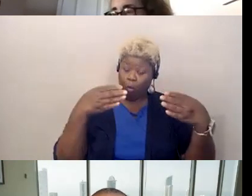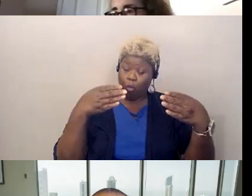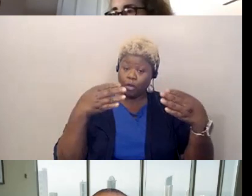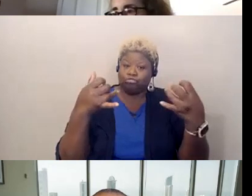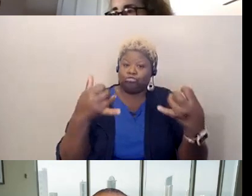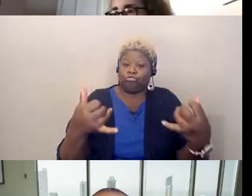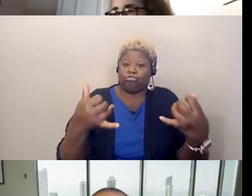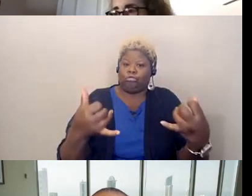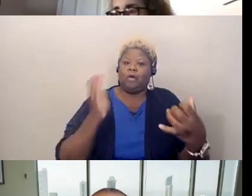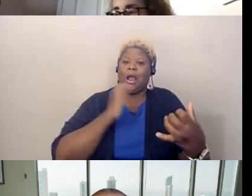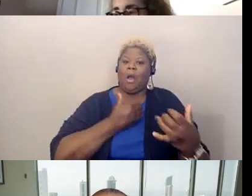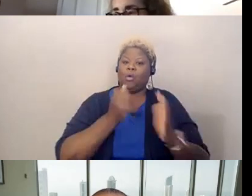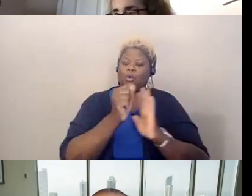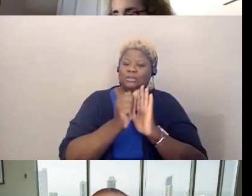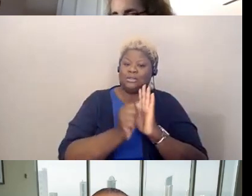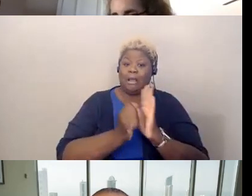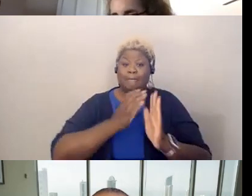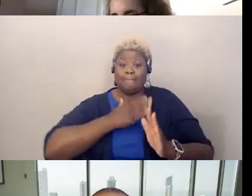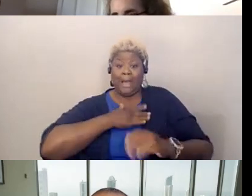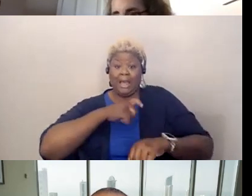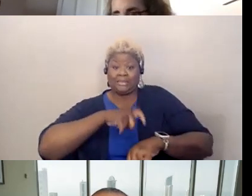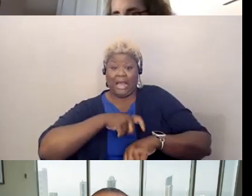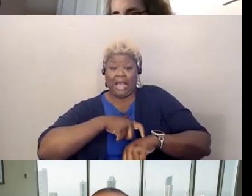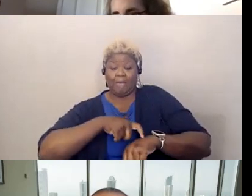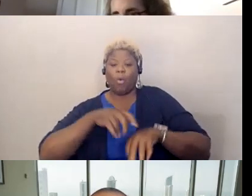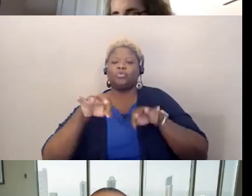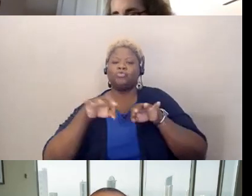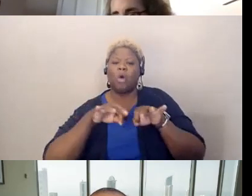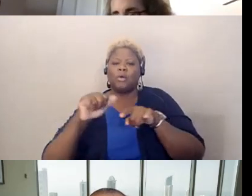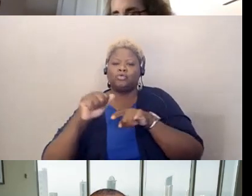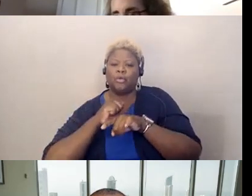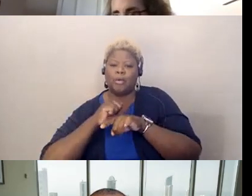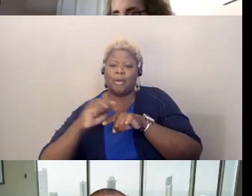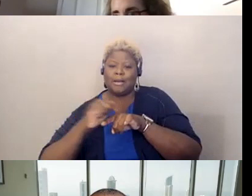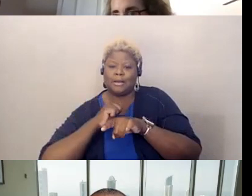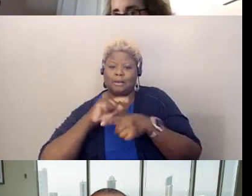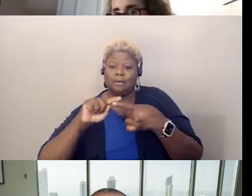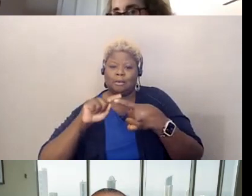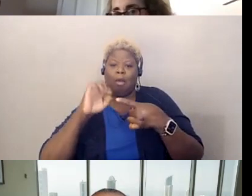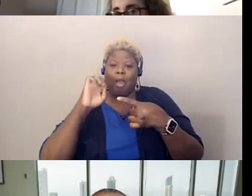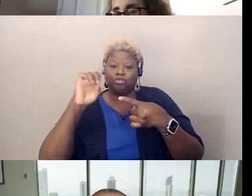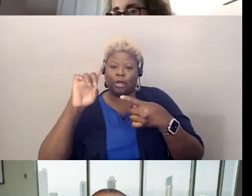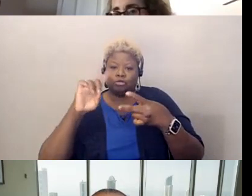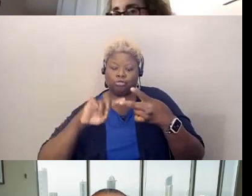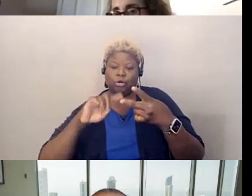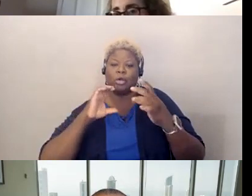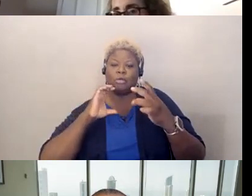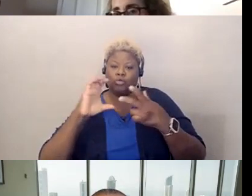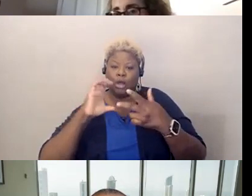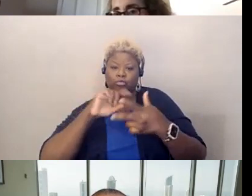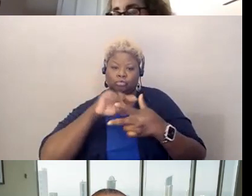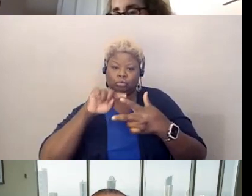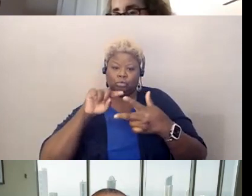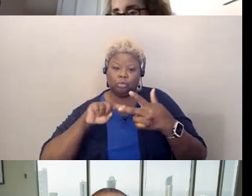in our state. And during my time, I want to talk about training, education, and communication, which I view as the three biggest